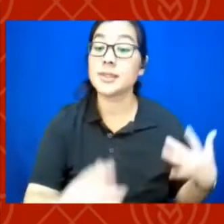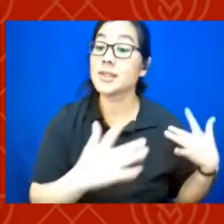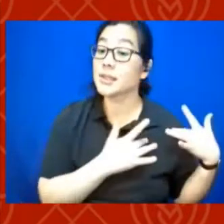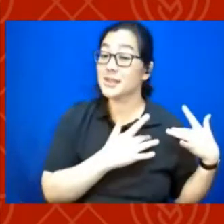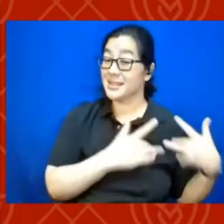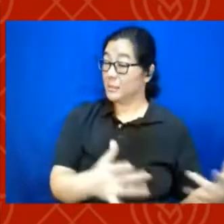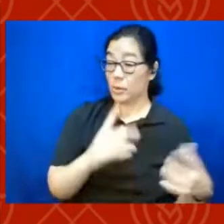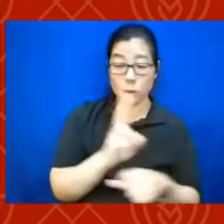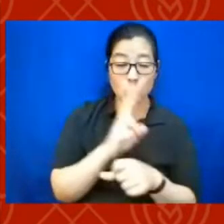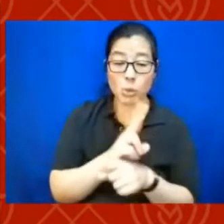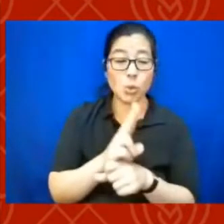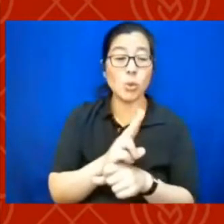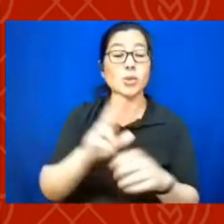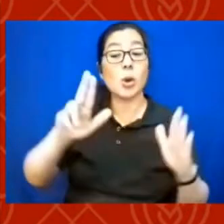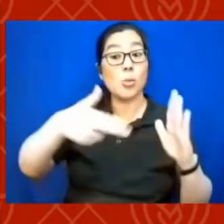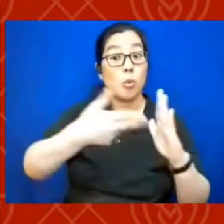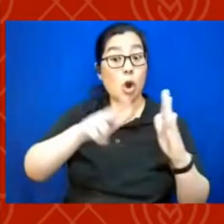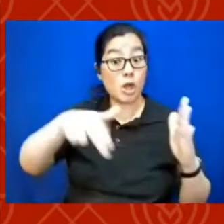of animal's fur,